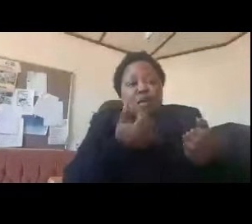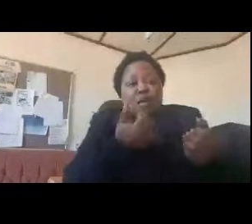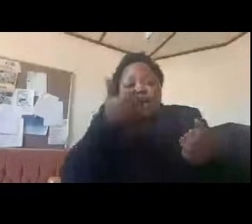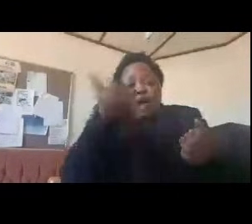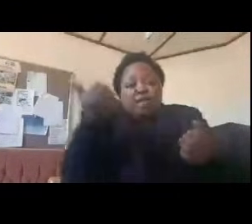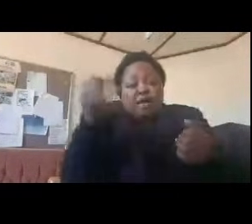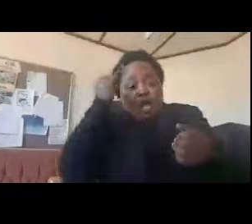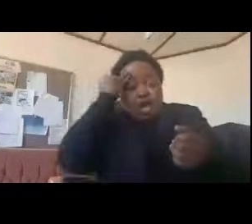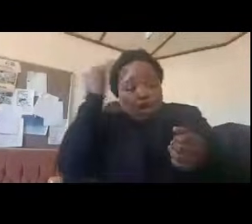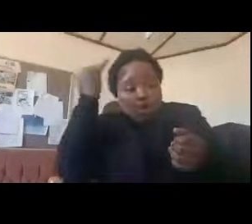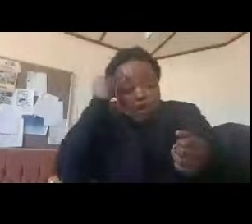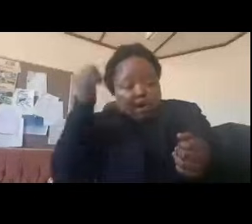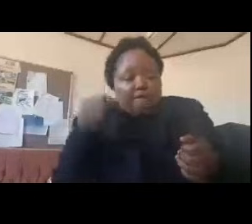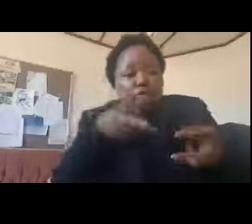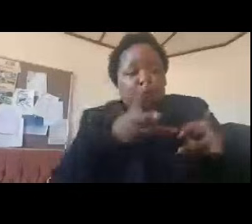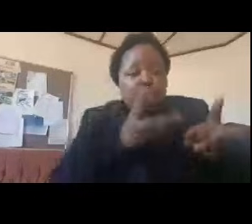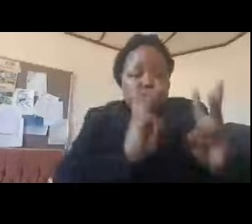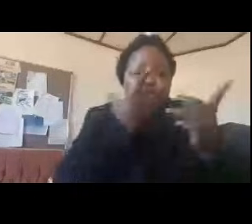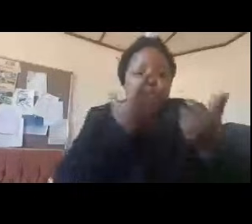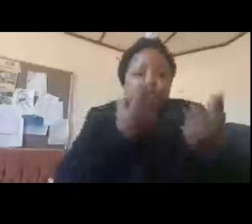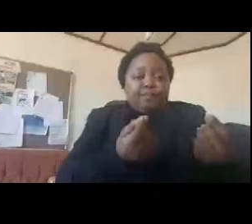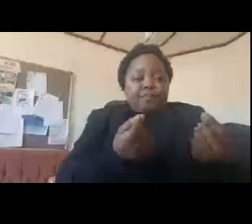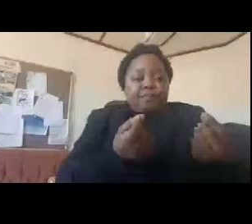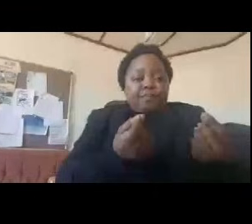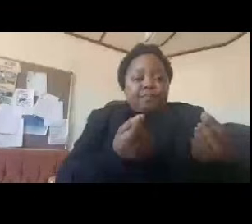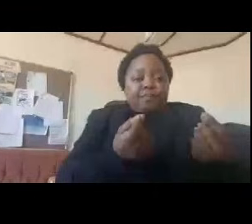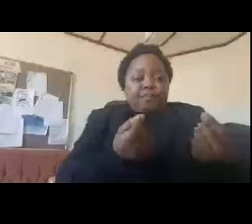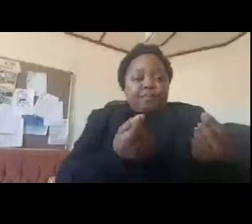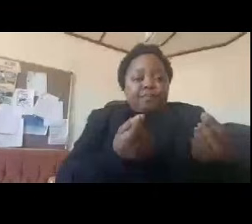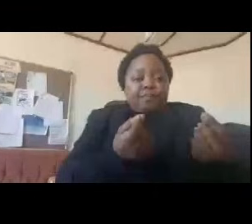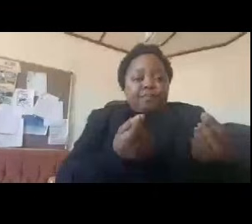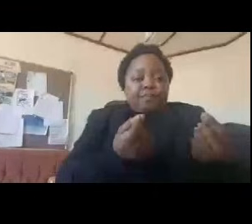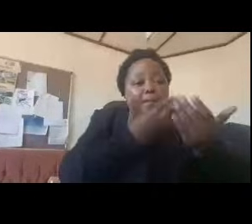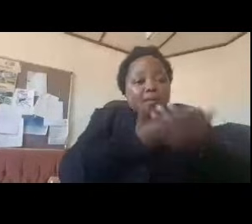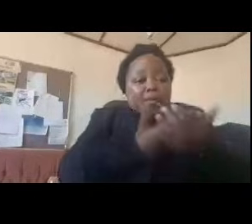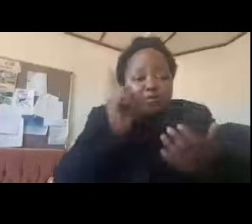do it? I would like to propose few